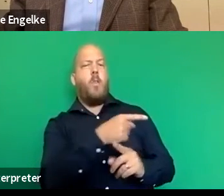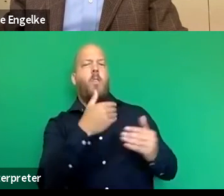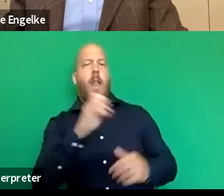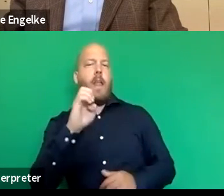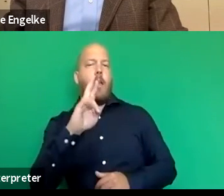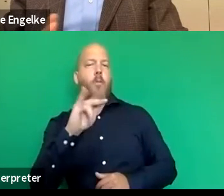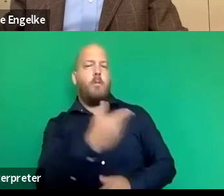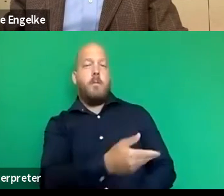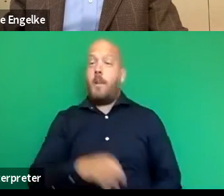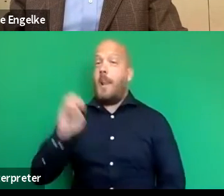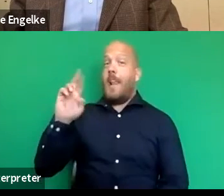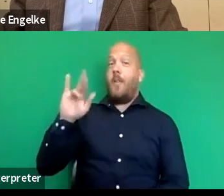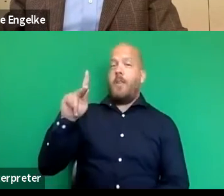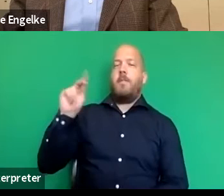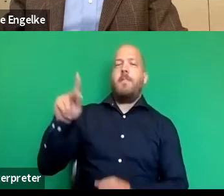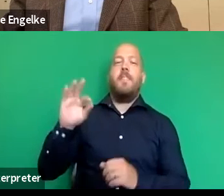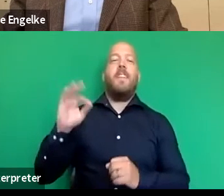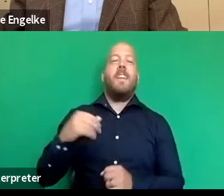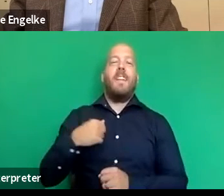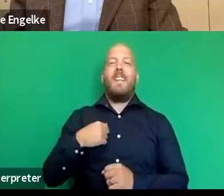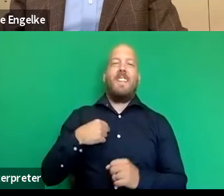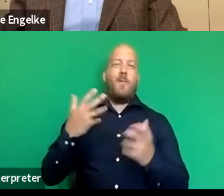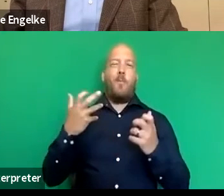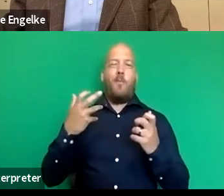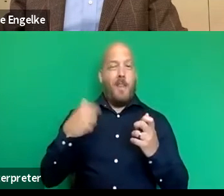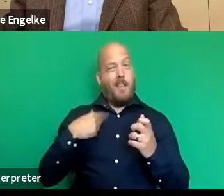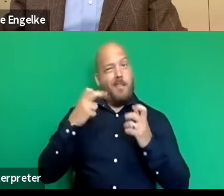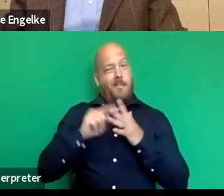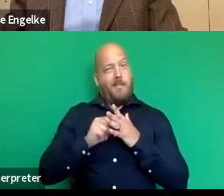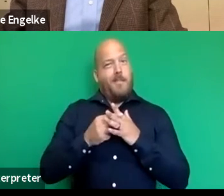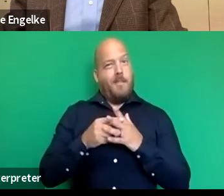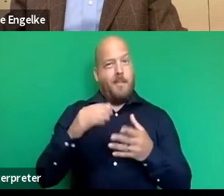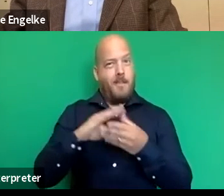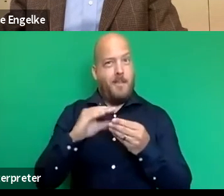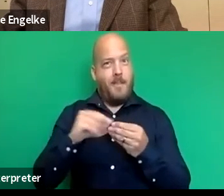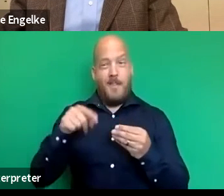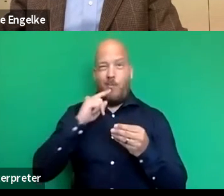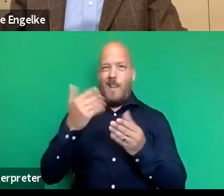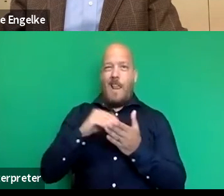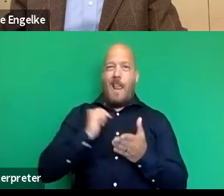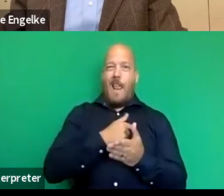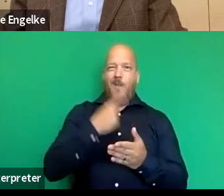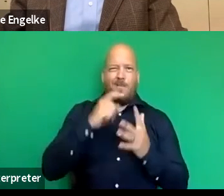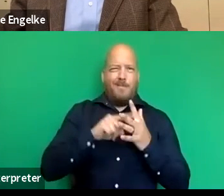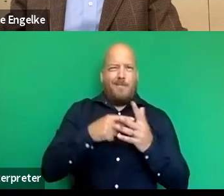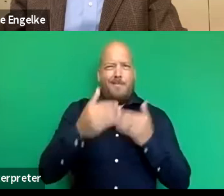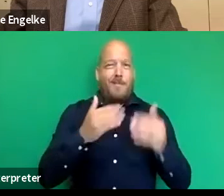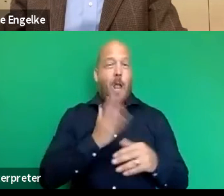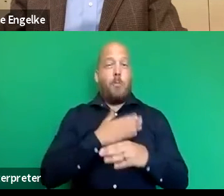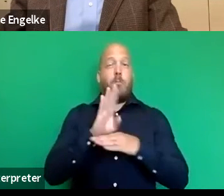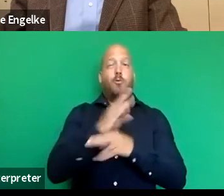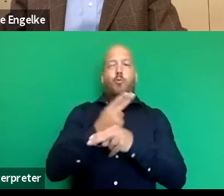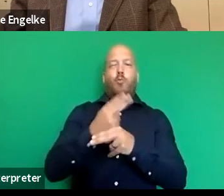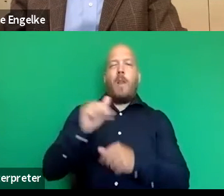Again, you know, we've been in the business of using ASRs in some capacity for a very long time. And, you know, as